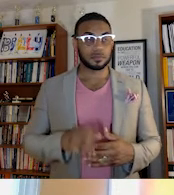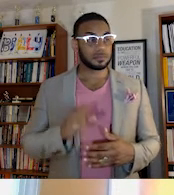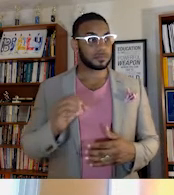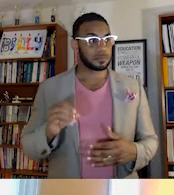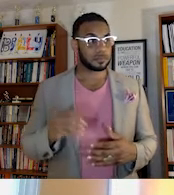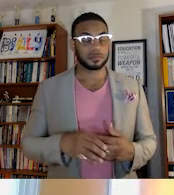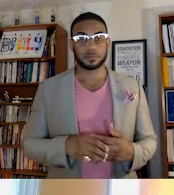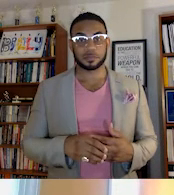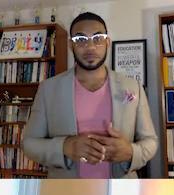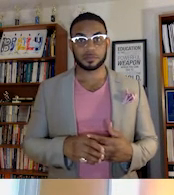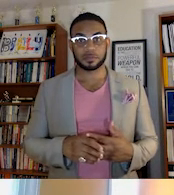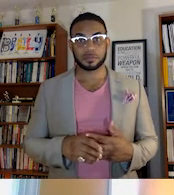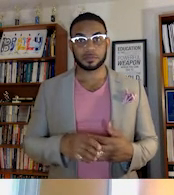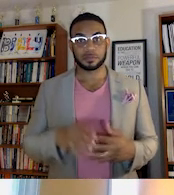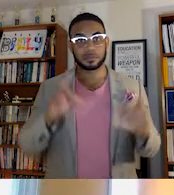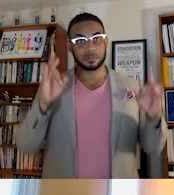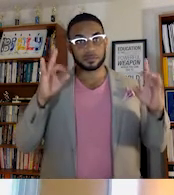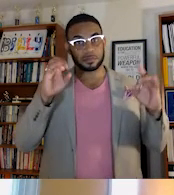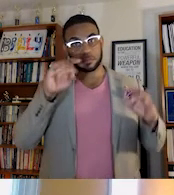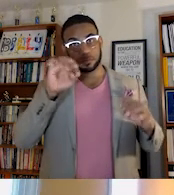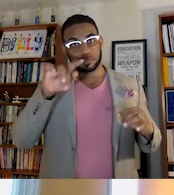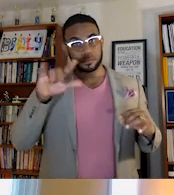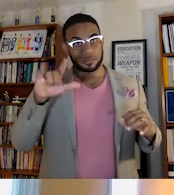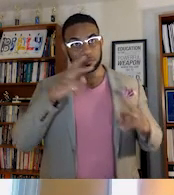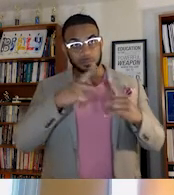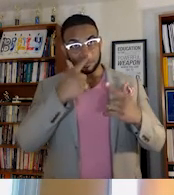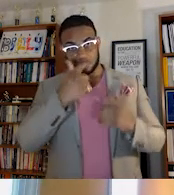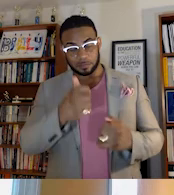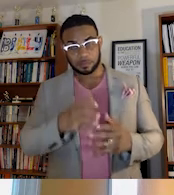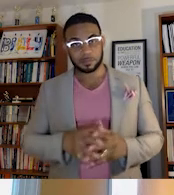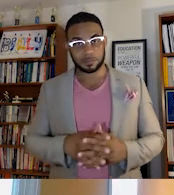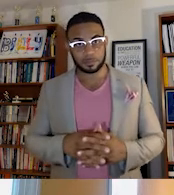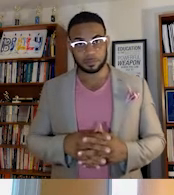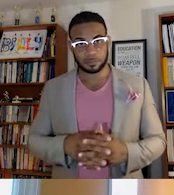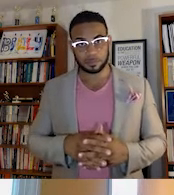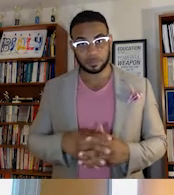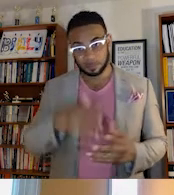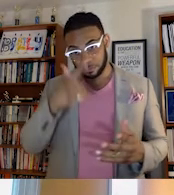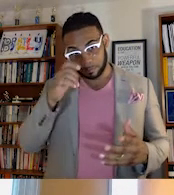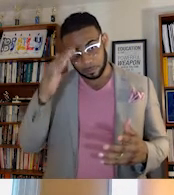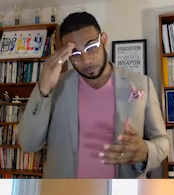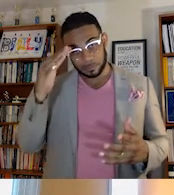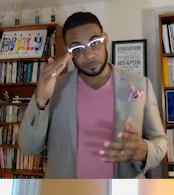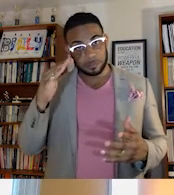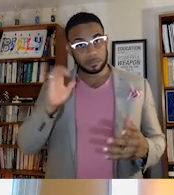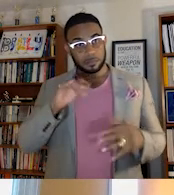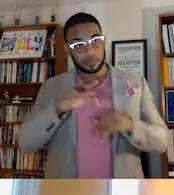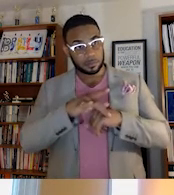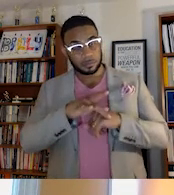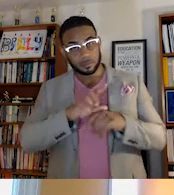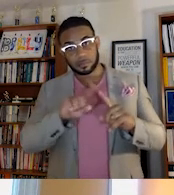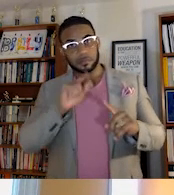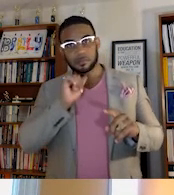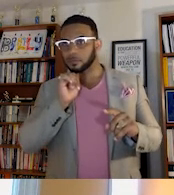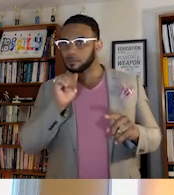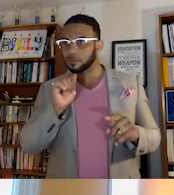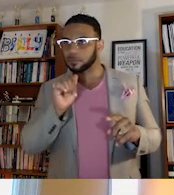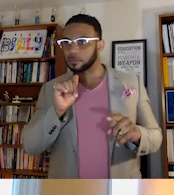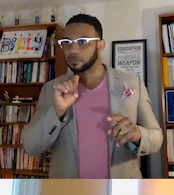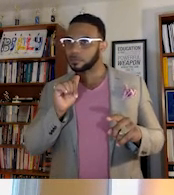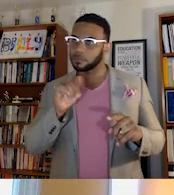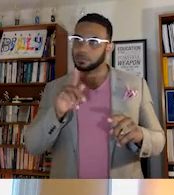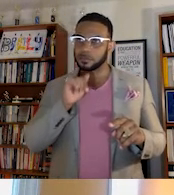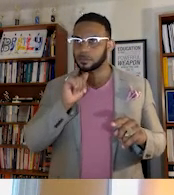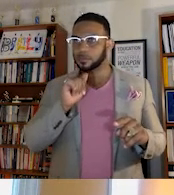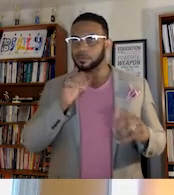So Seattle is very interesting because, you know, our demographics are not, there